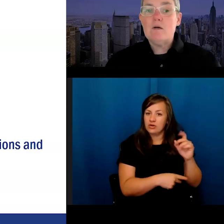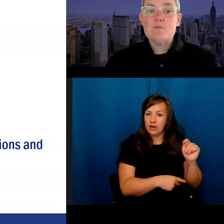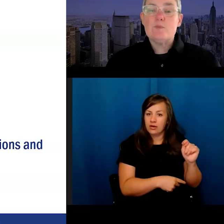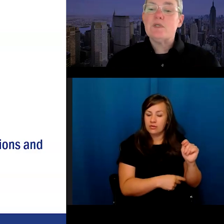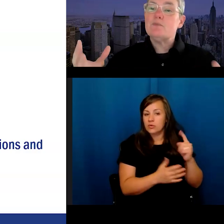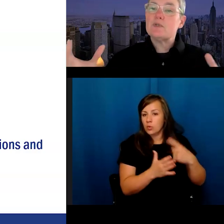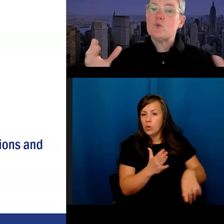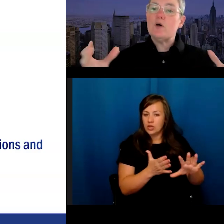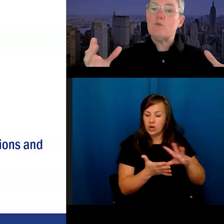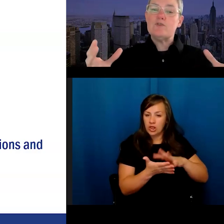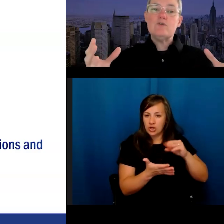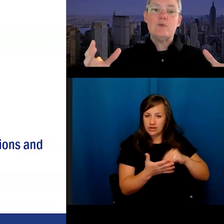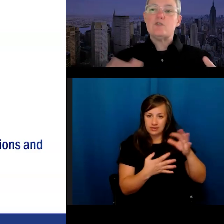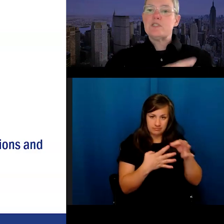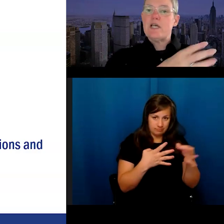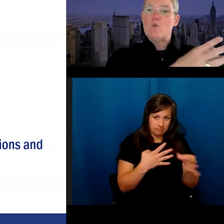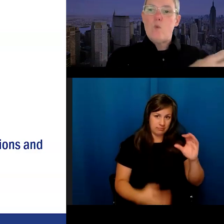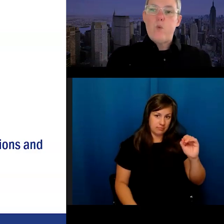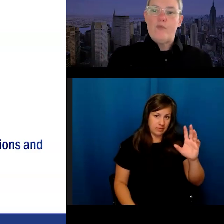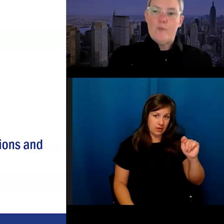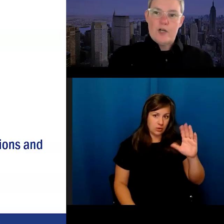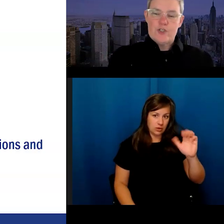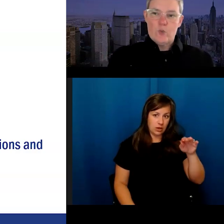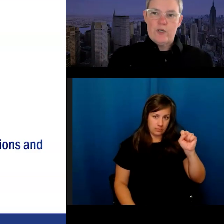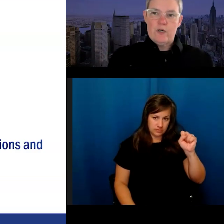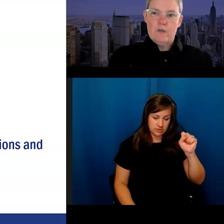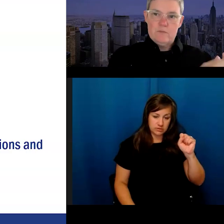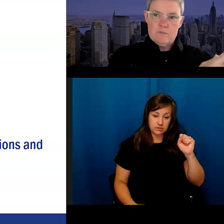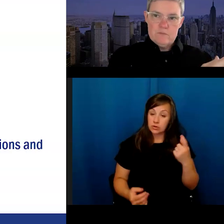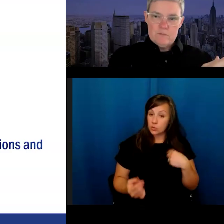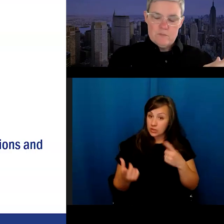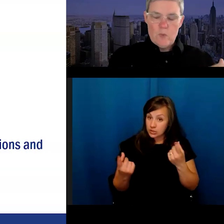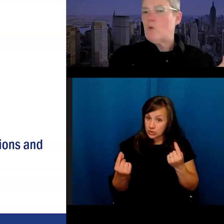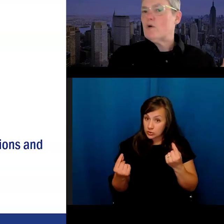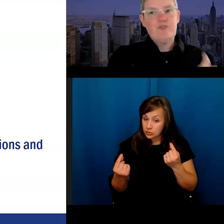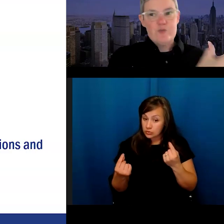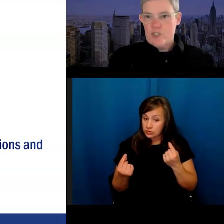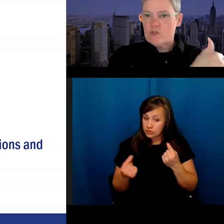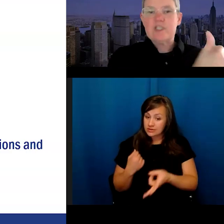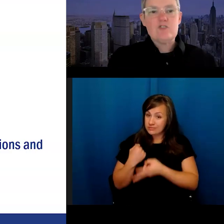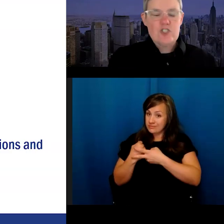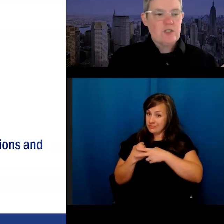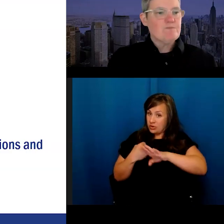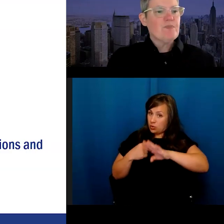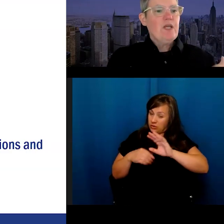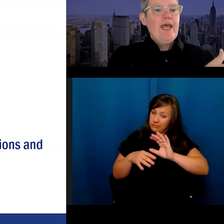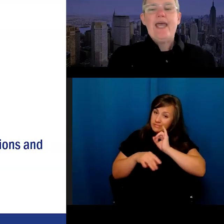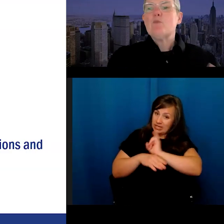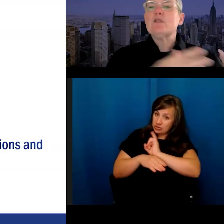learning outcomes would be. Because what we do is we take the project you're working on or the traditional